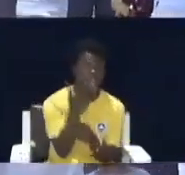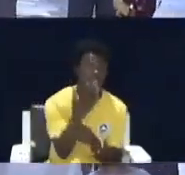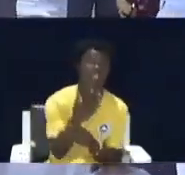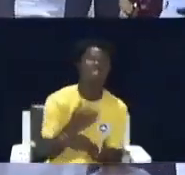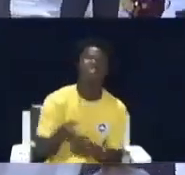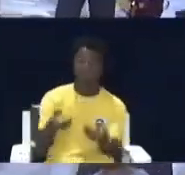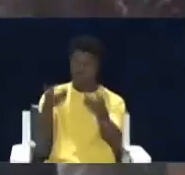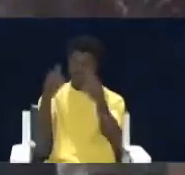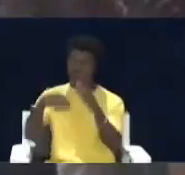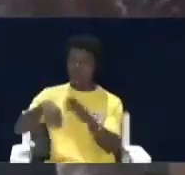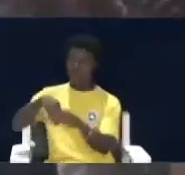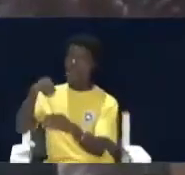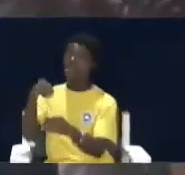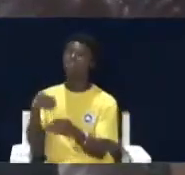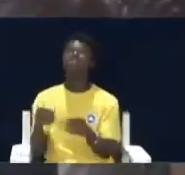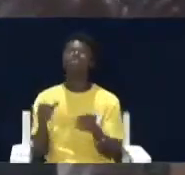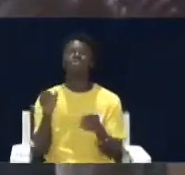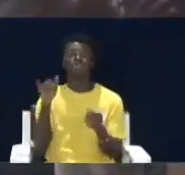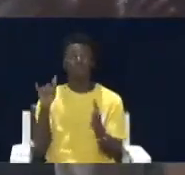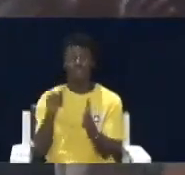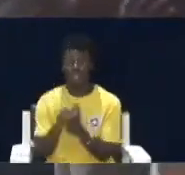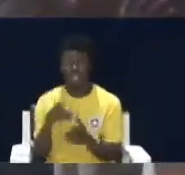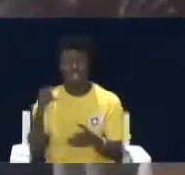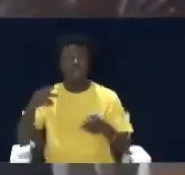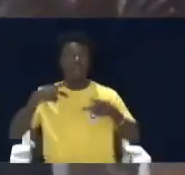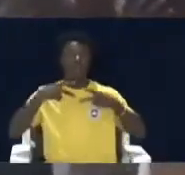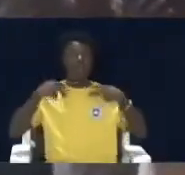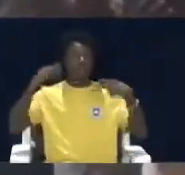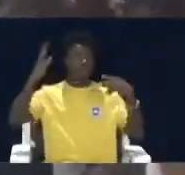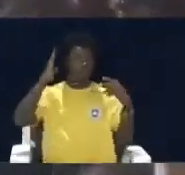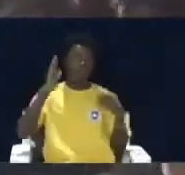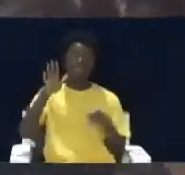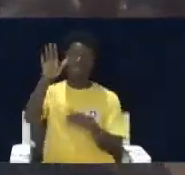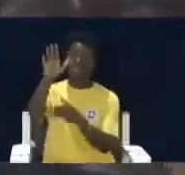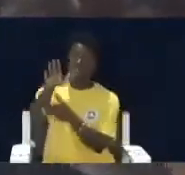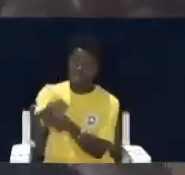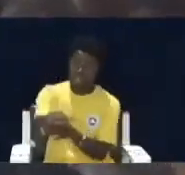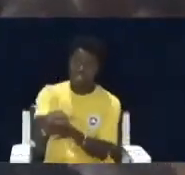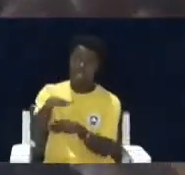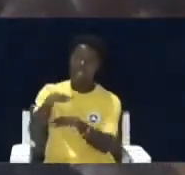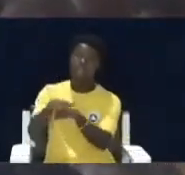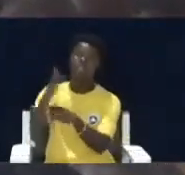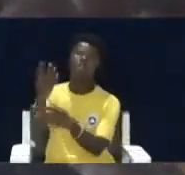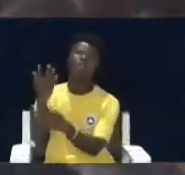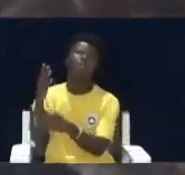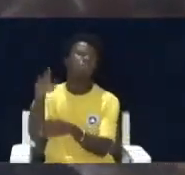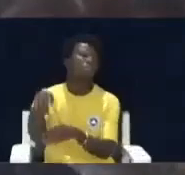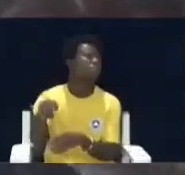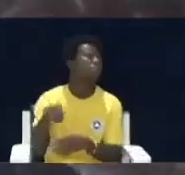not only barren women, anybody else, you can come now.